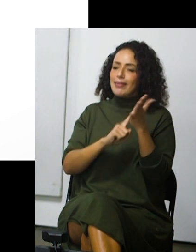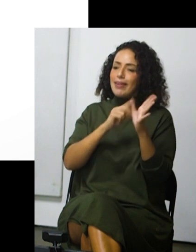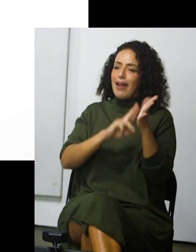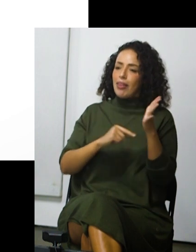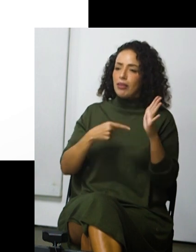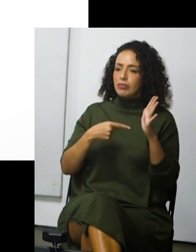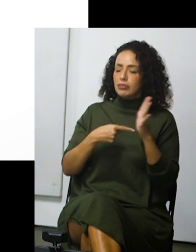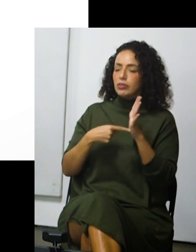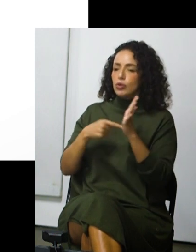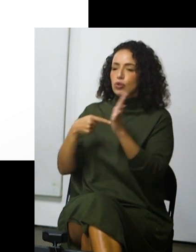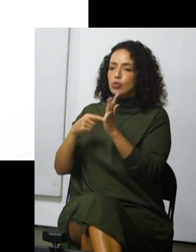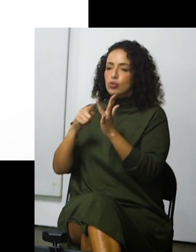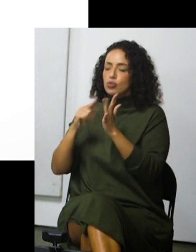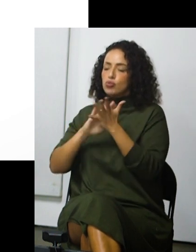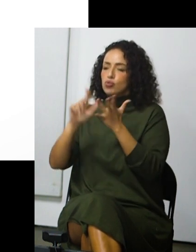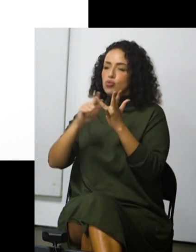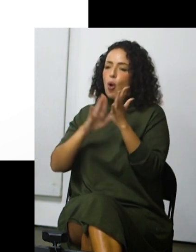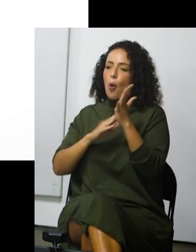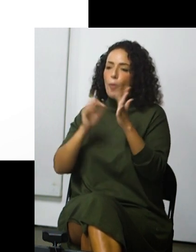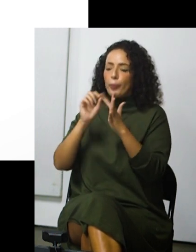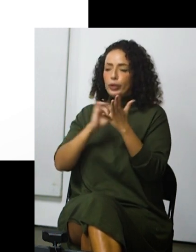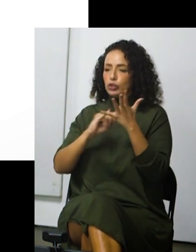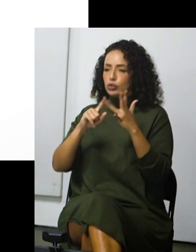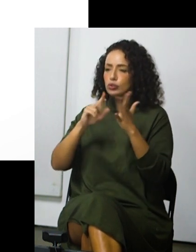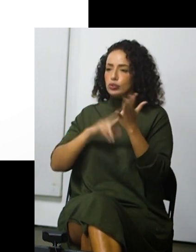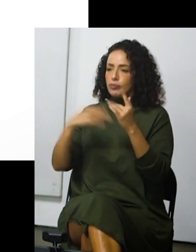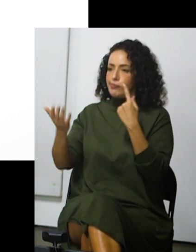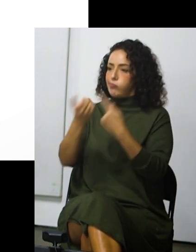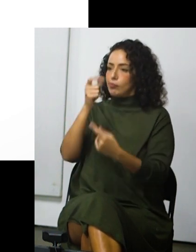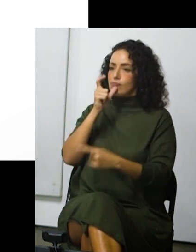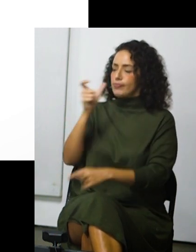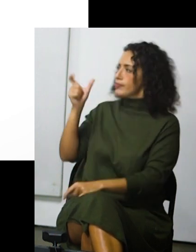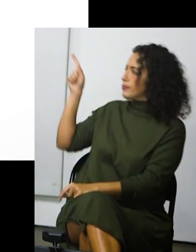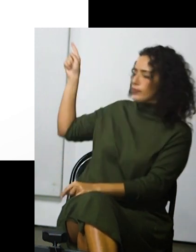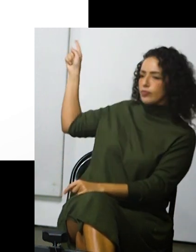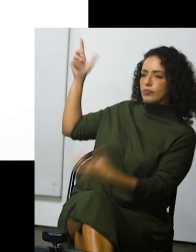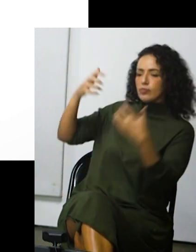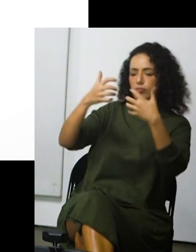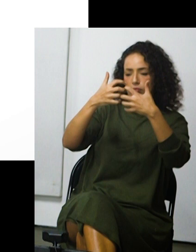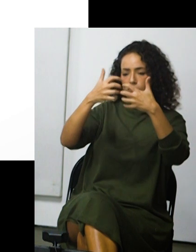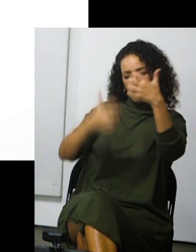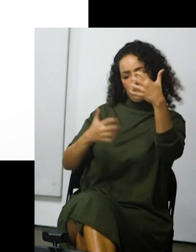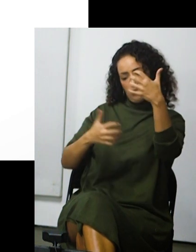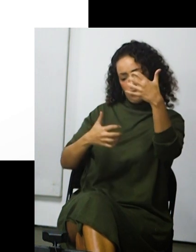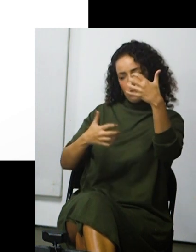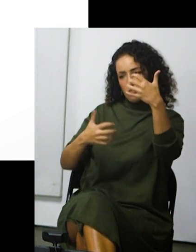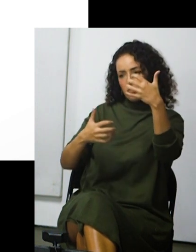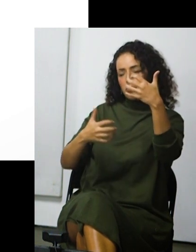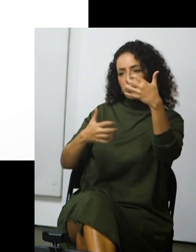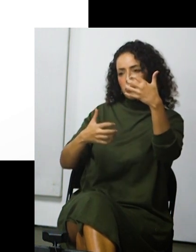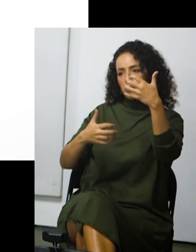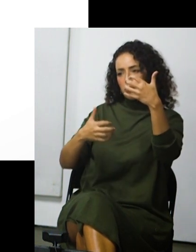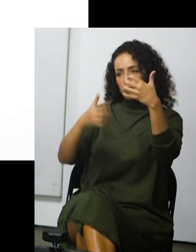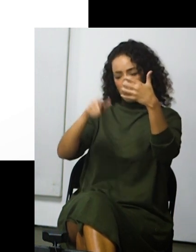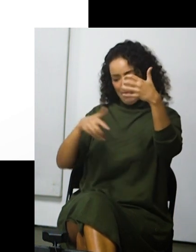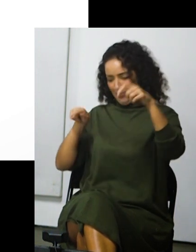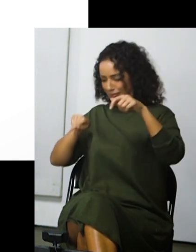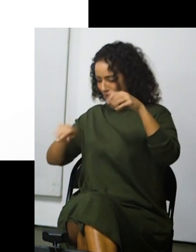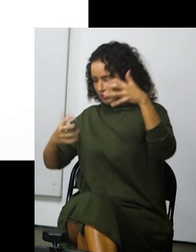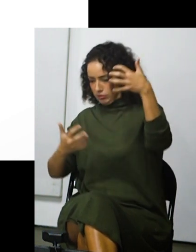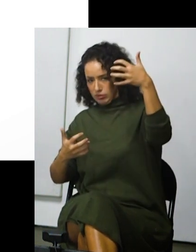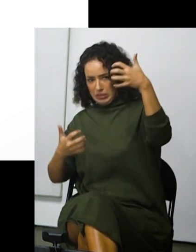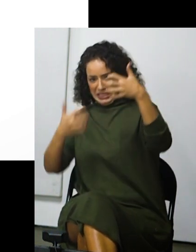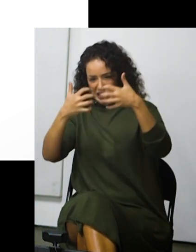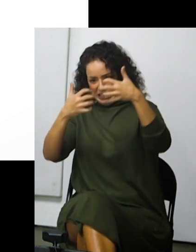misfits. Garland-Thompson coins the term misfits to describe the co-constitutional, the thing which doesn't fit,